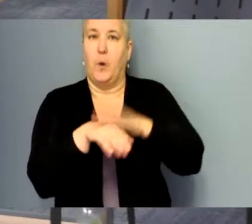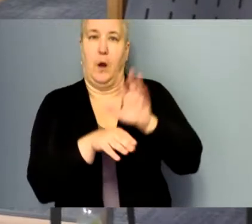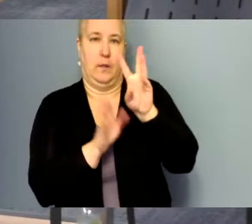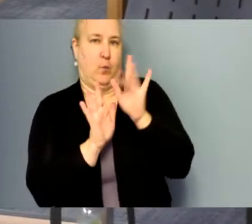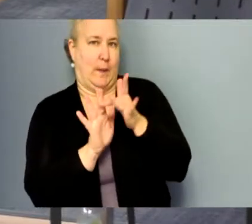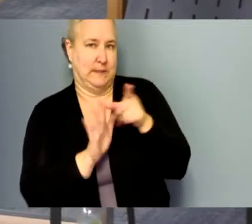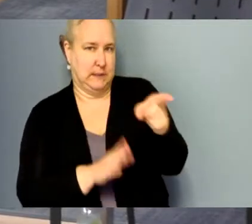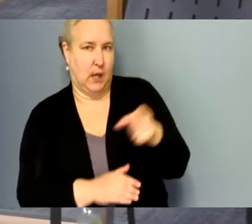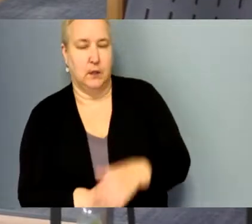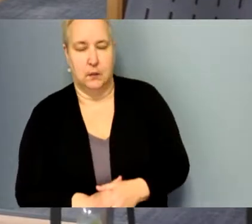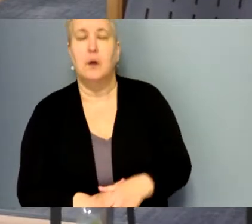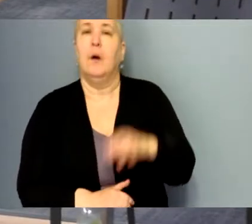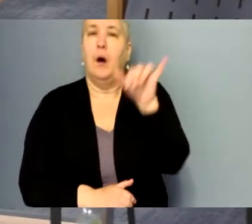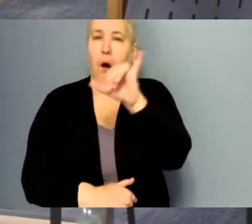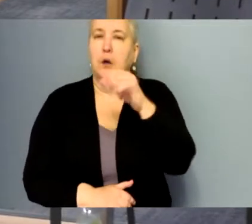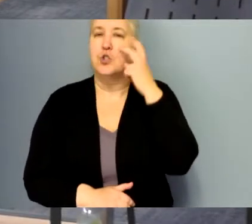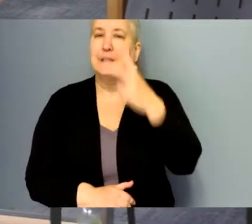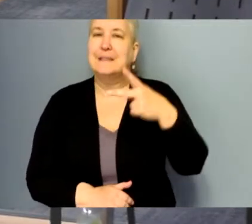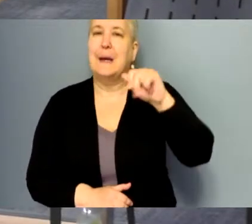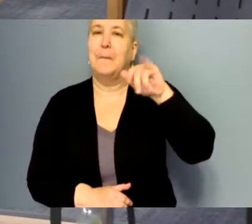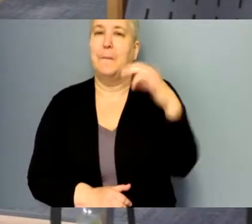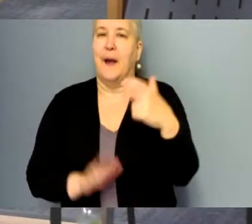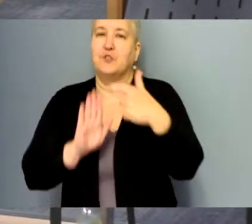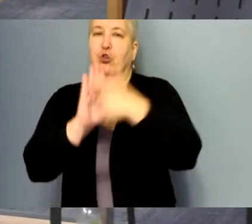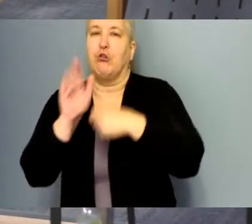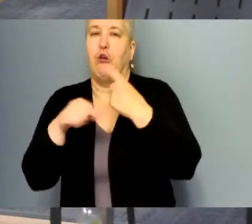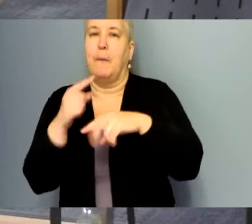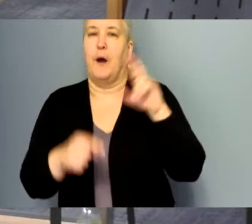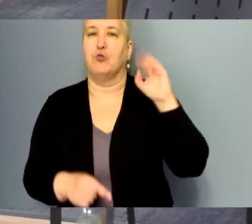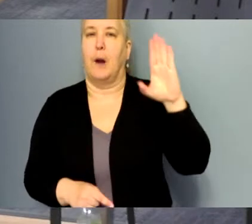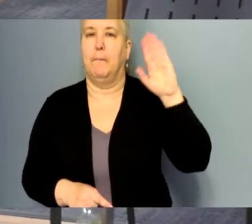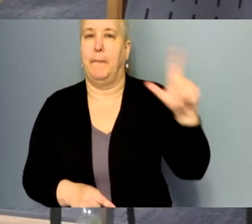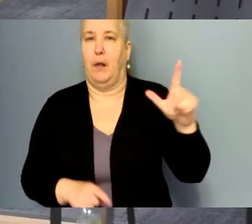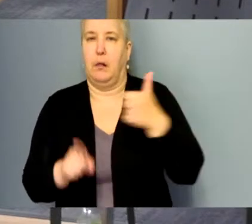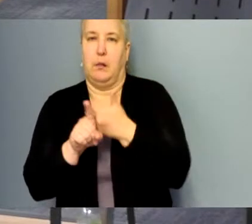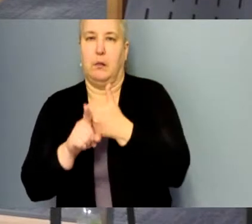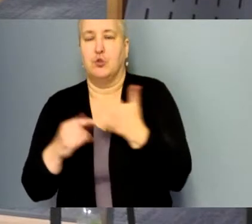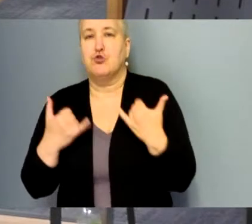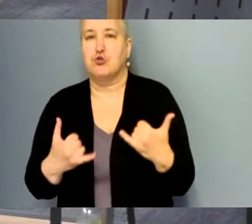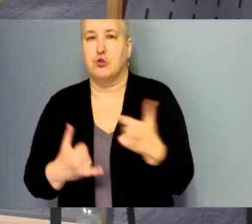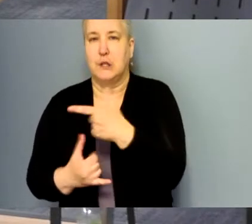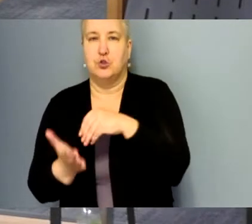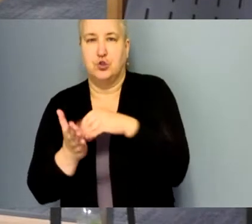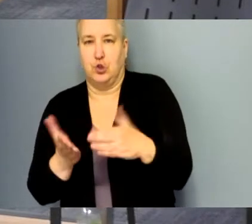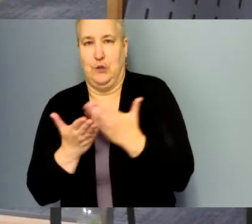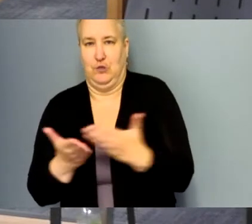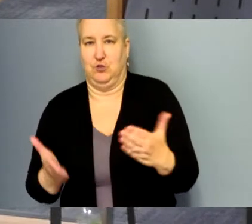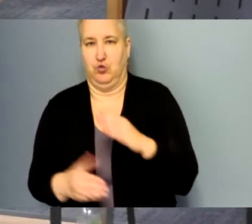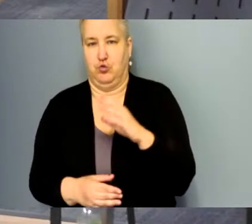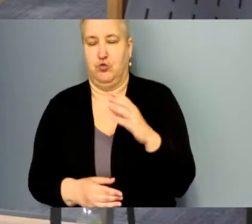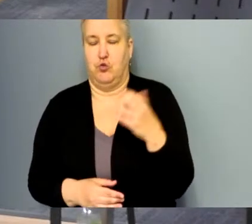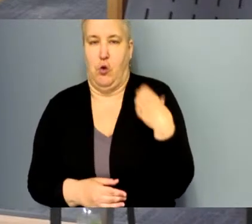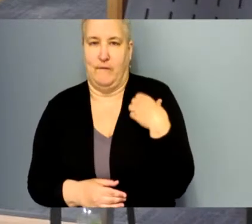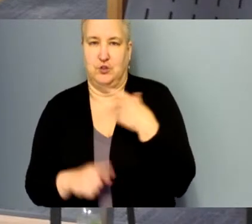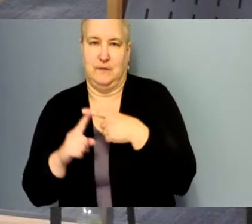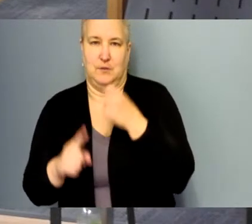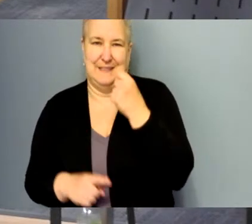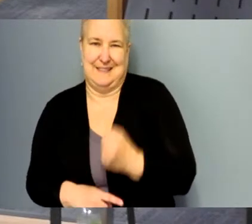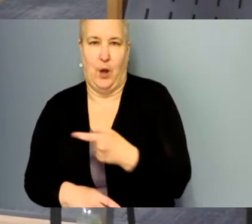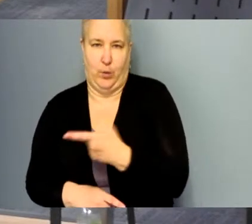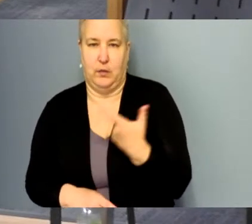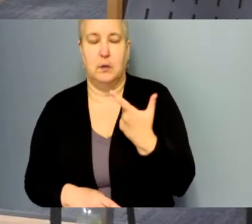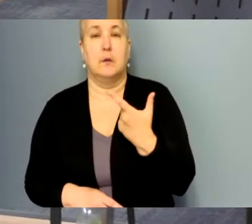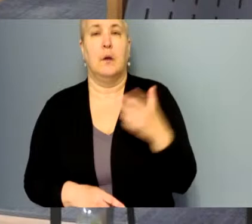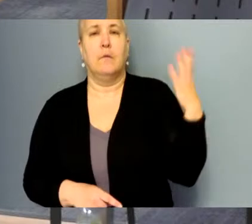website. Also see the Patch article about Rob Bell, who is the current student resource officer at South. A